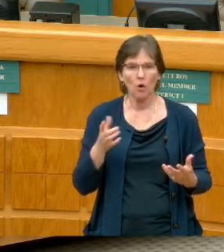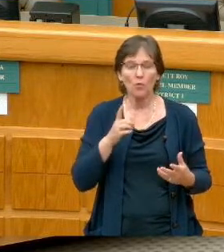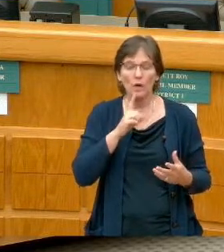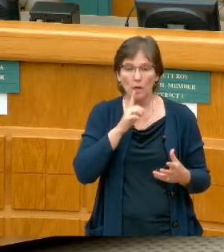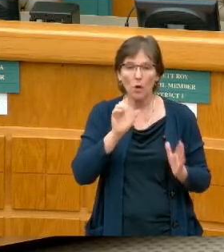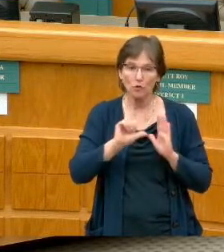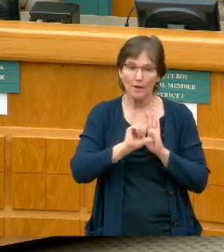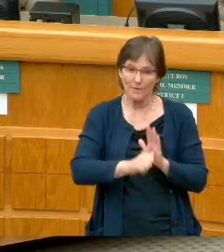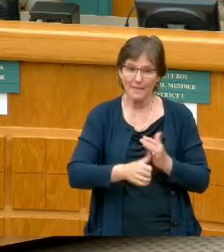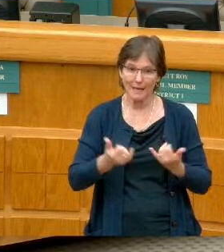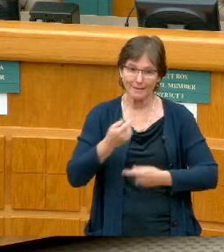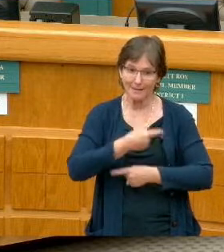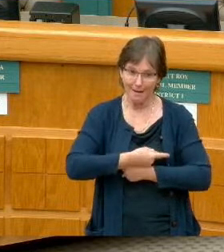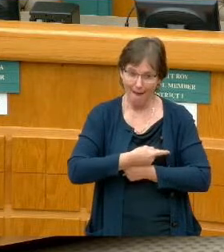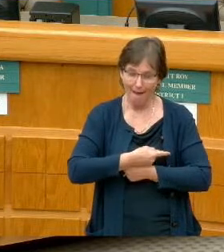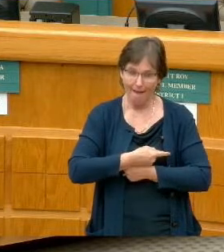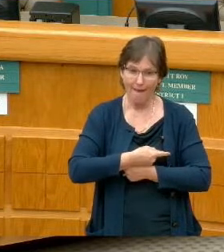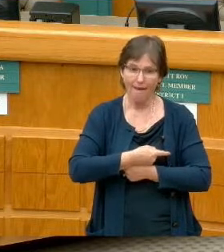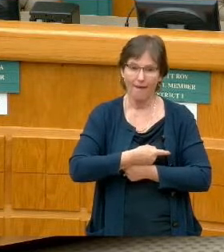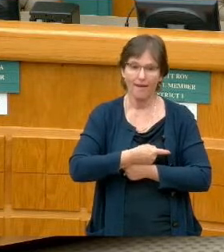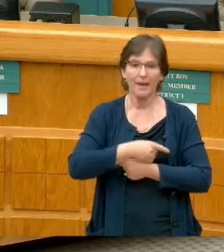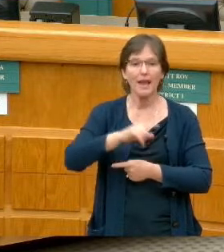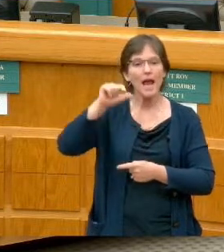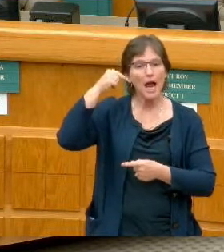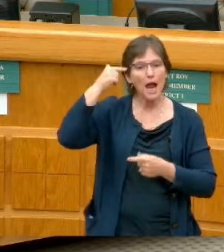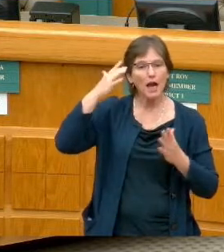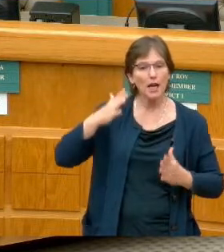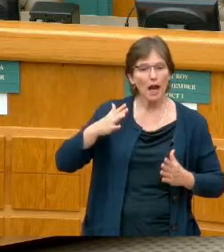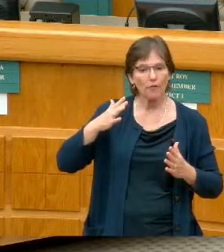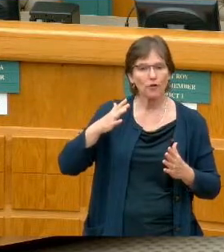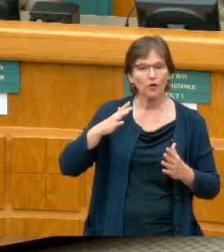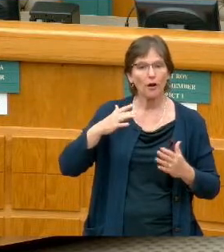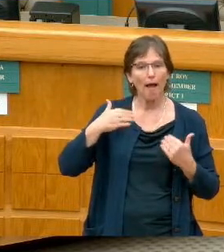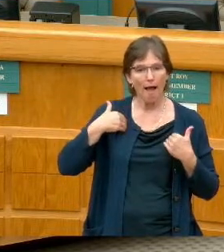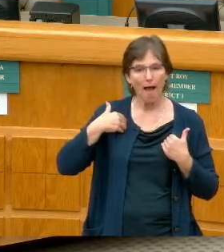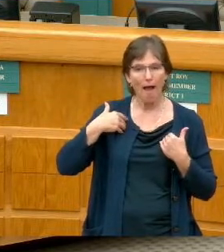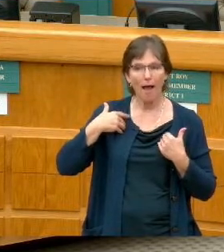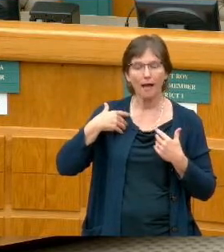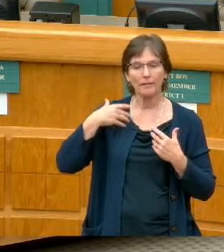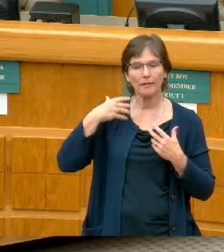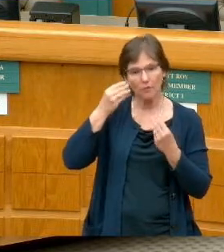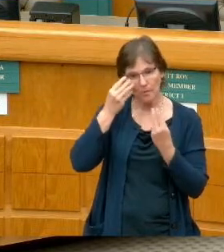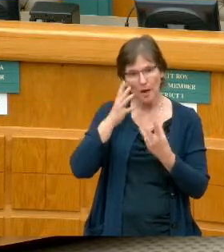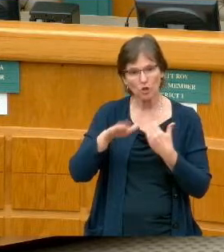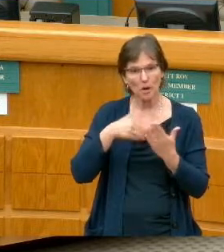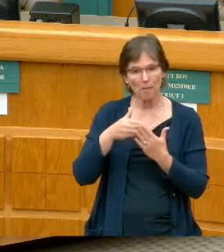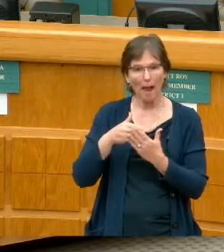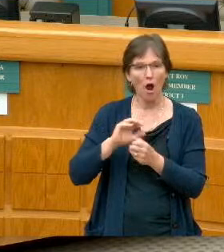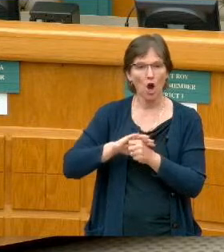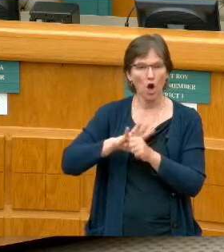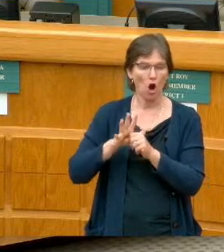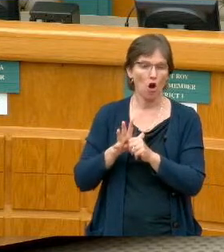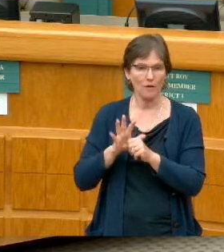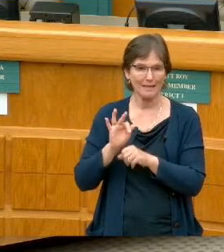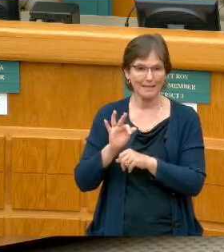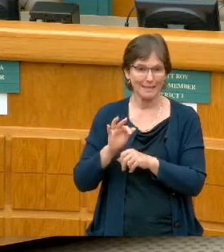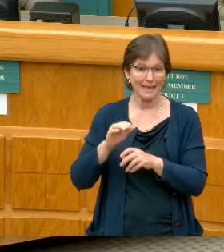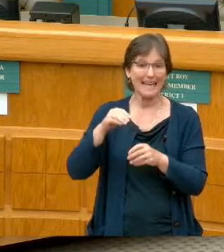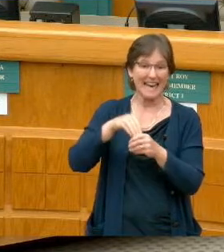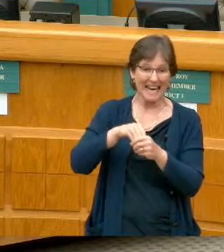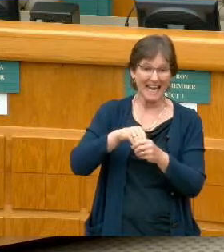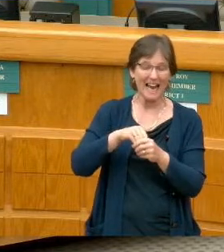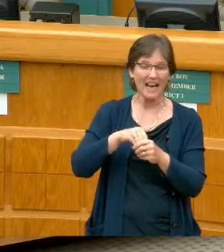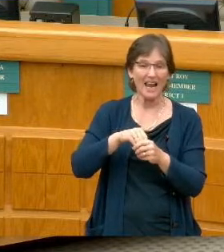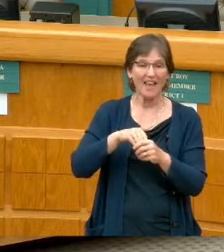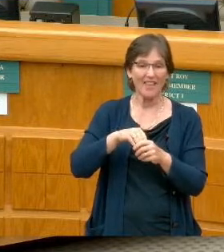had regarding COVID-19 in his executive orders. The one thing I'm not sure we've emphasized is that he has